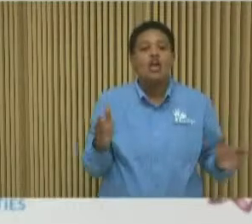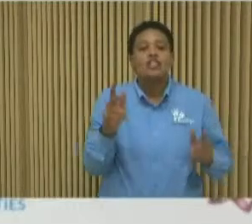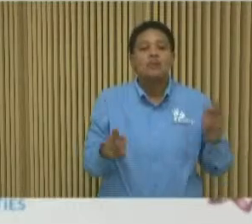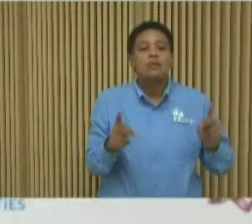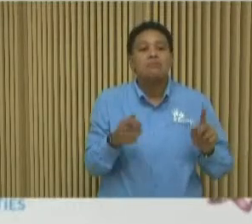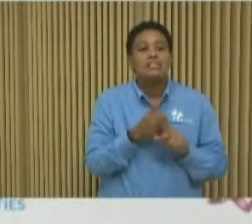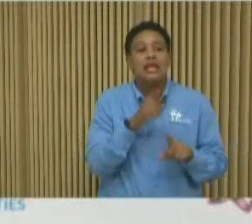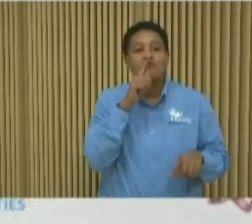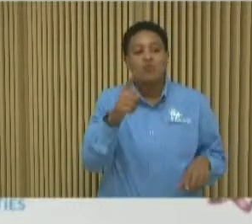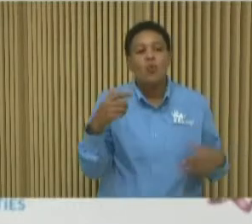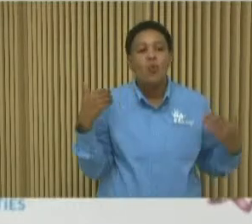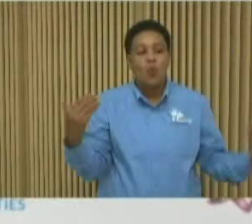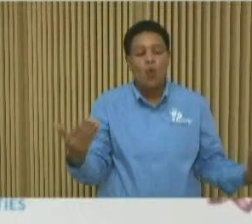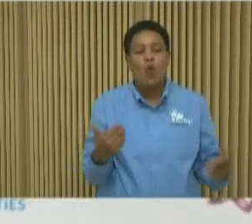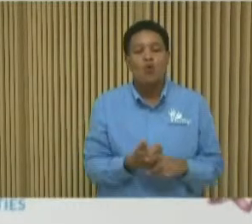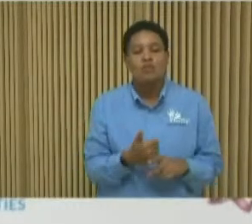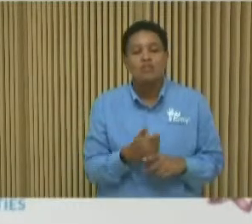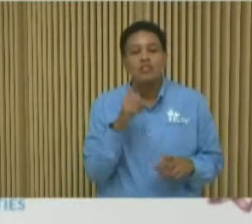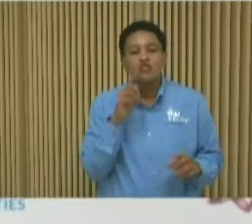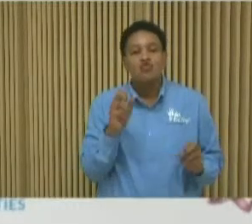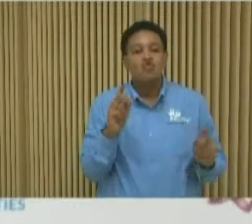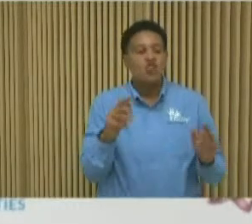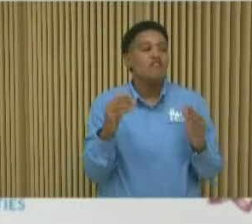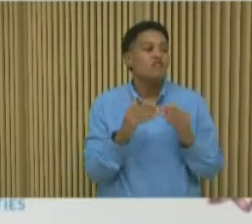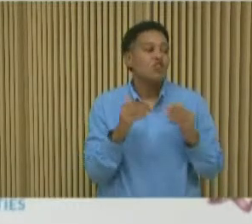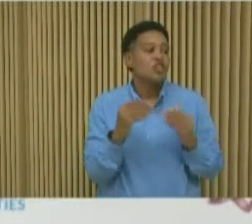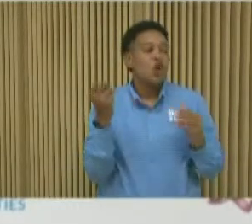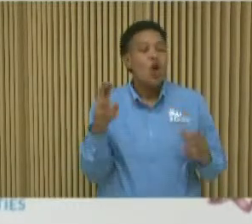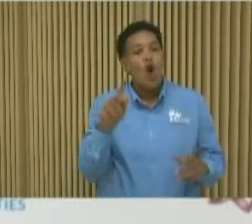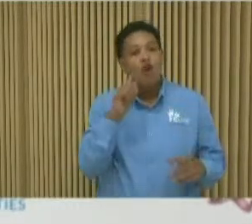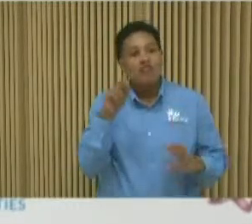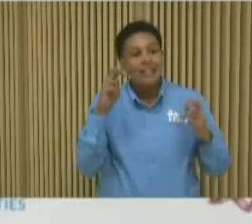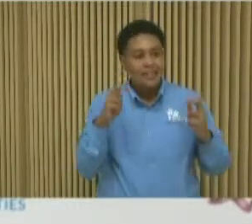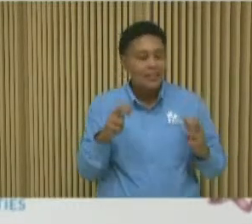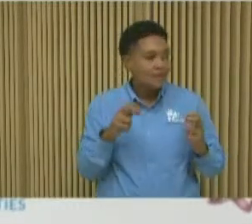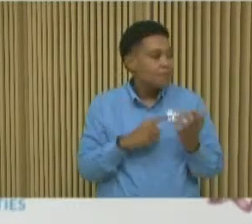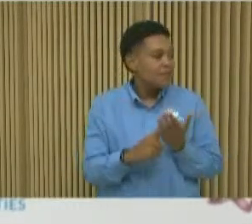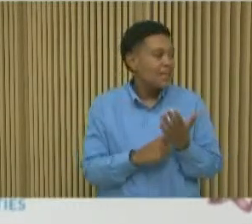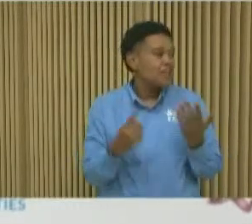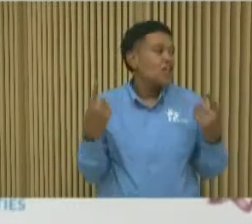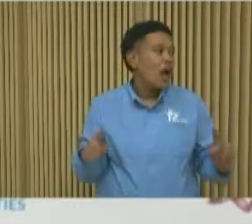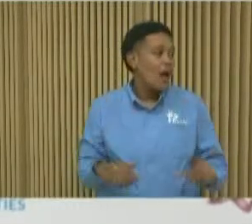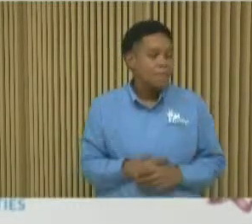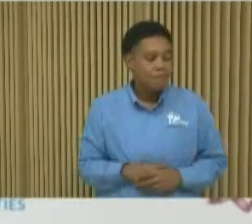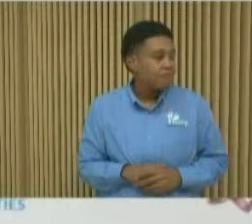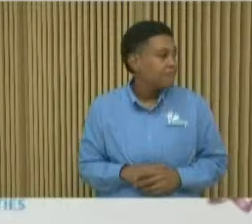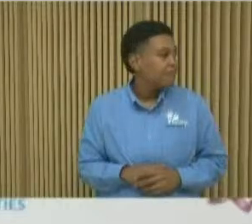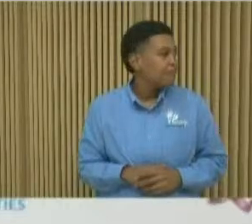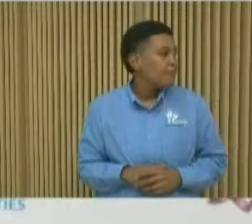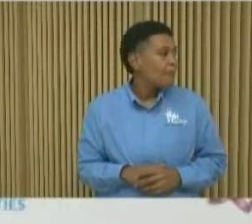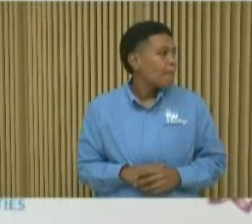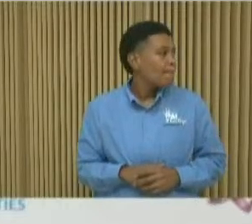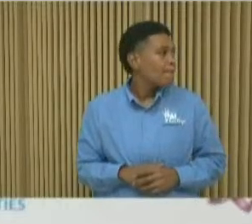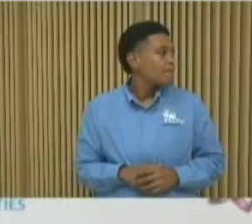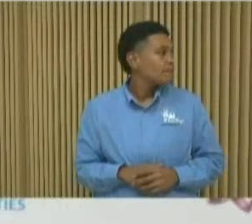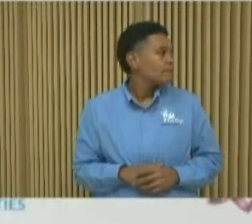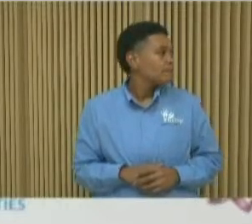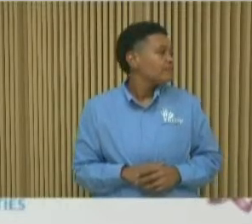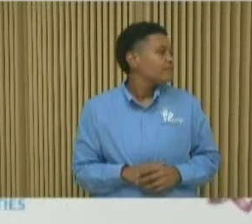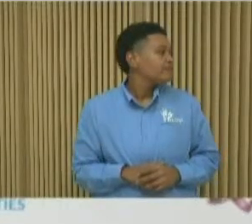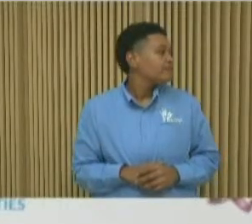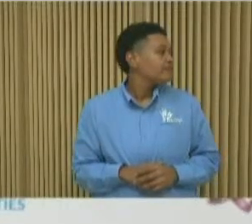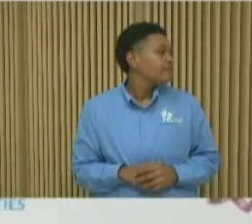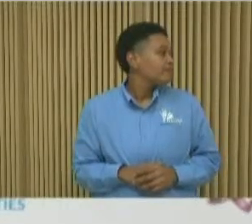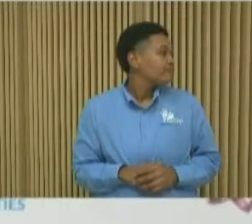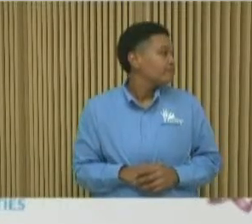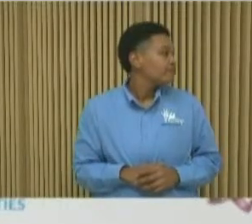to go to, restorative justice or mediation. Now, we are training restorative justice